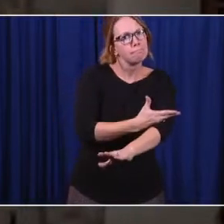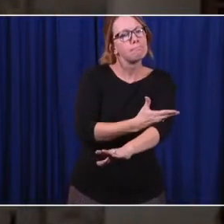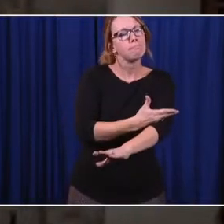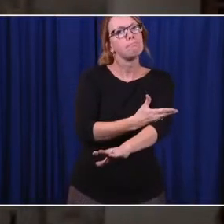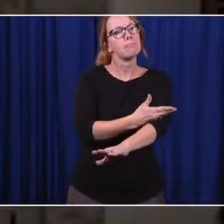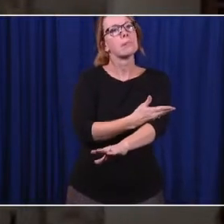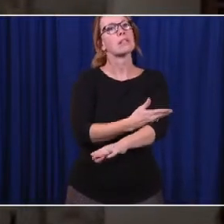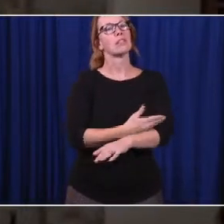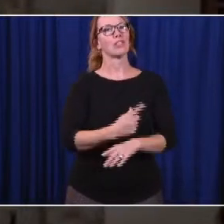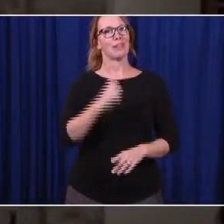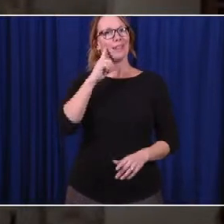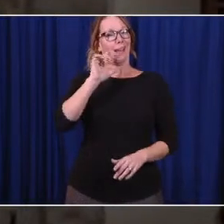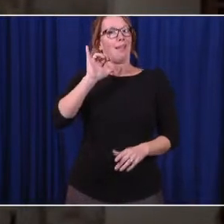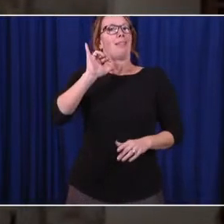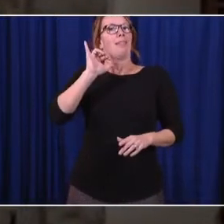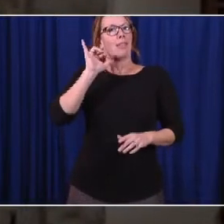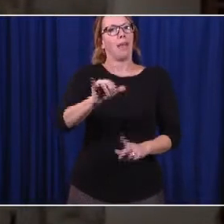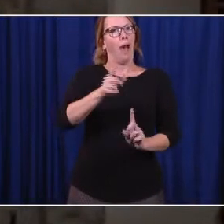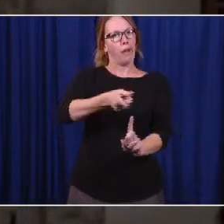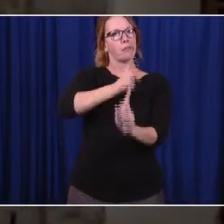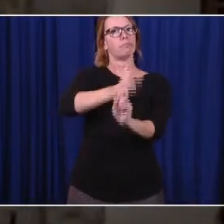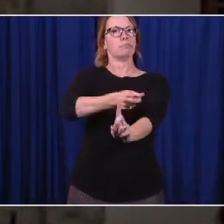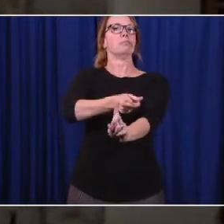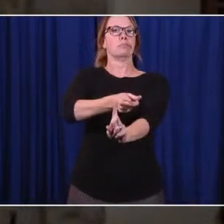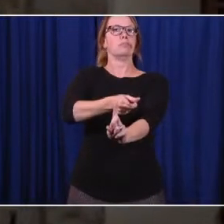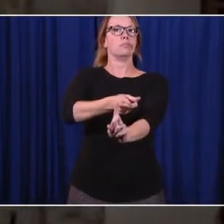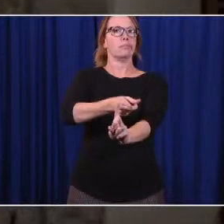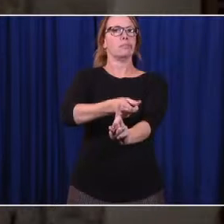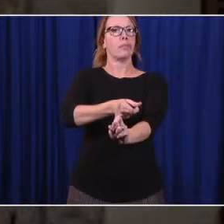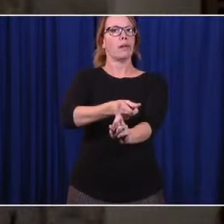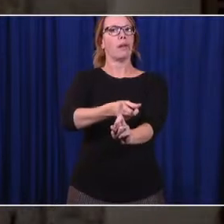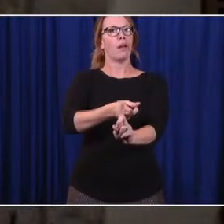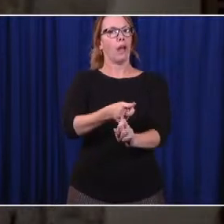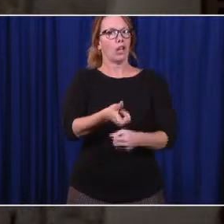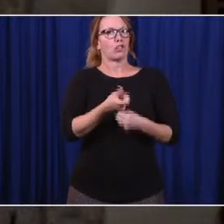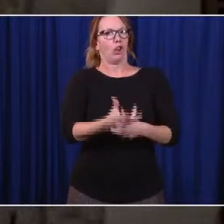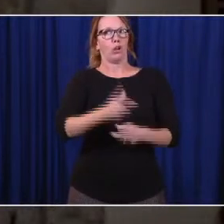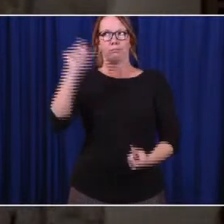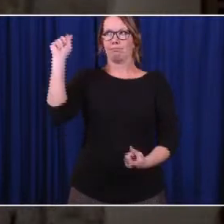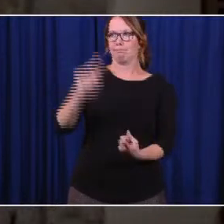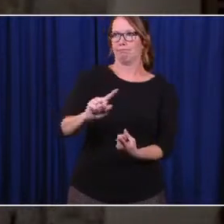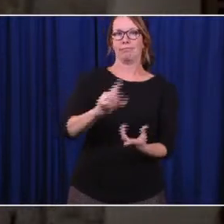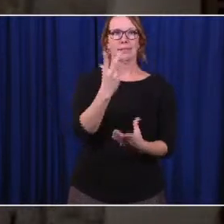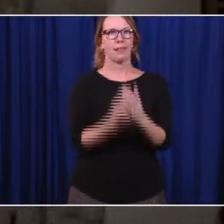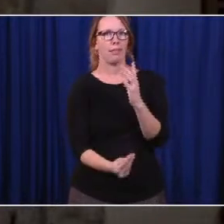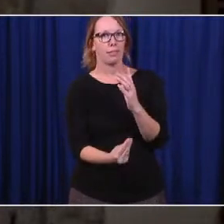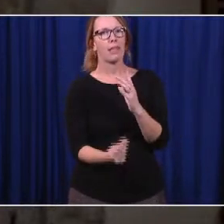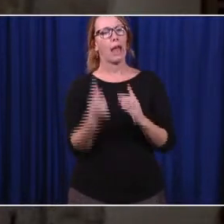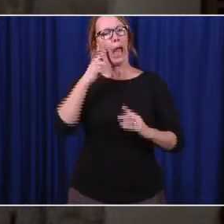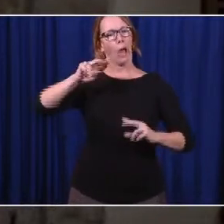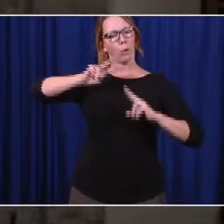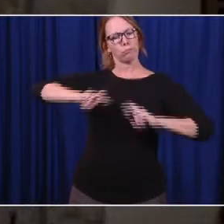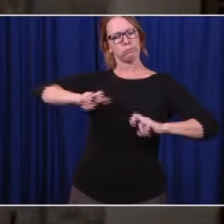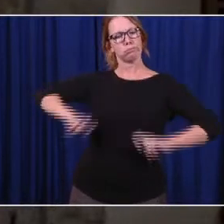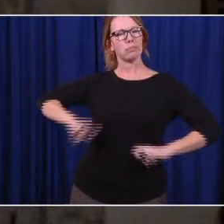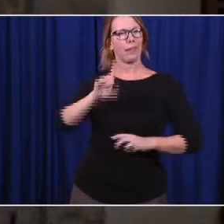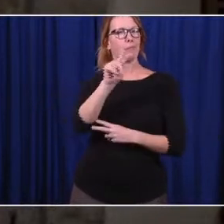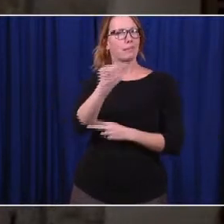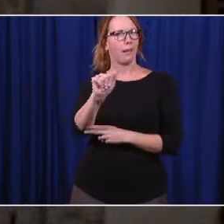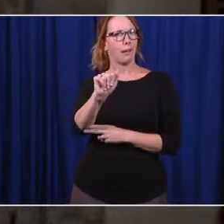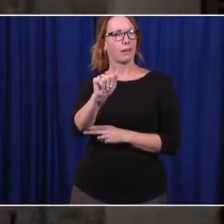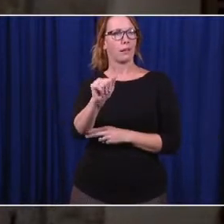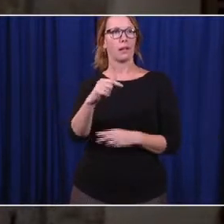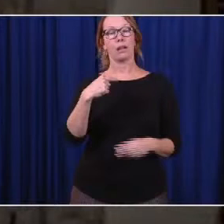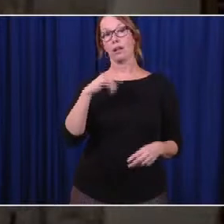think, that has impacted the deaths. I'll look at the data, Jim. I mean, we're